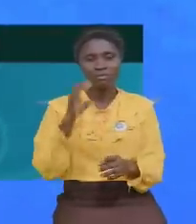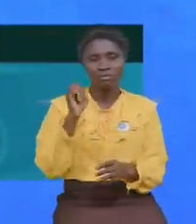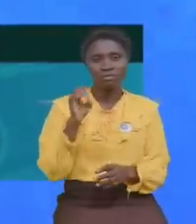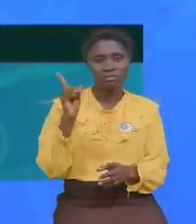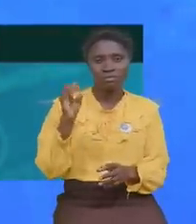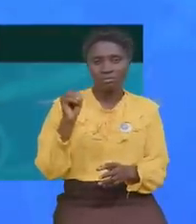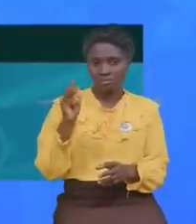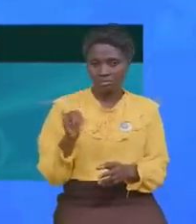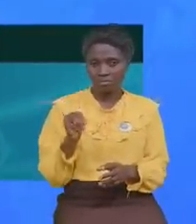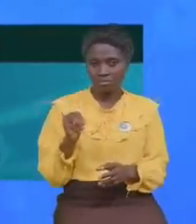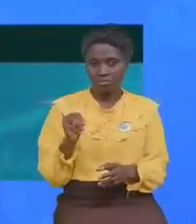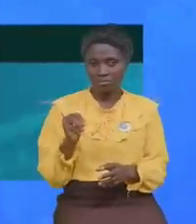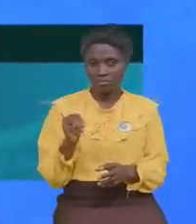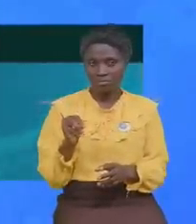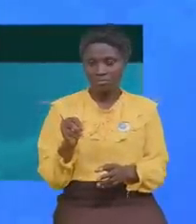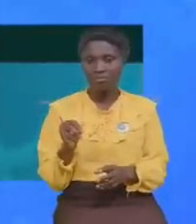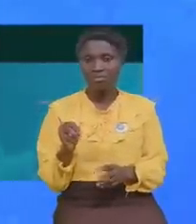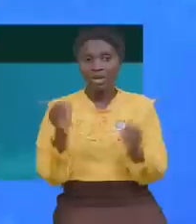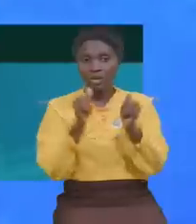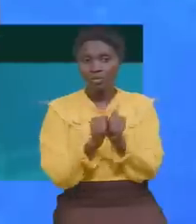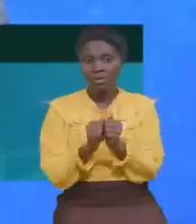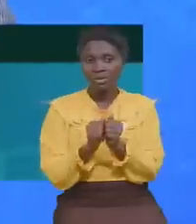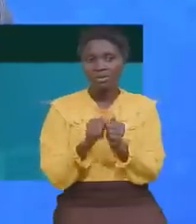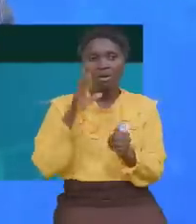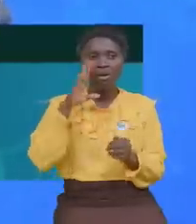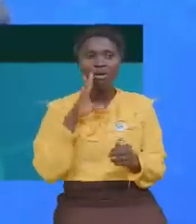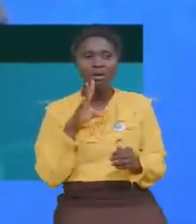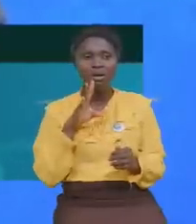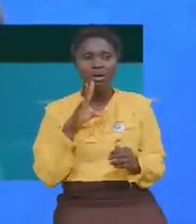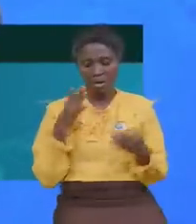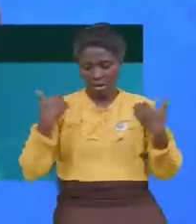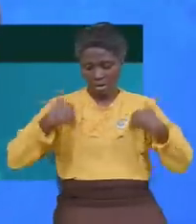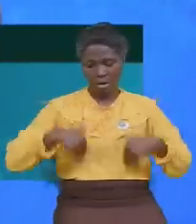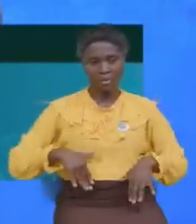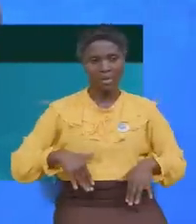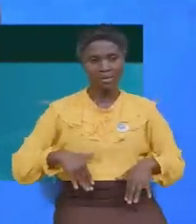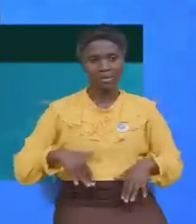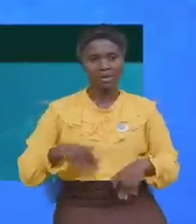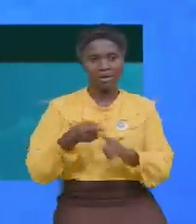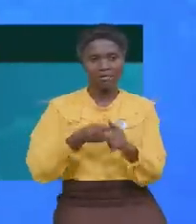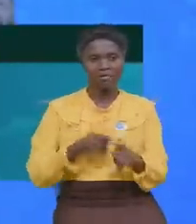We've dyed garments from Bosra.